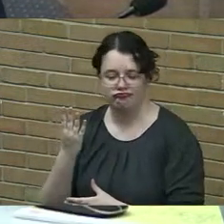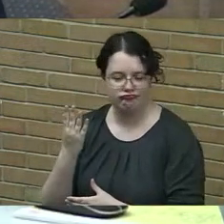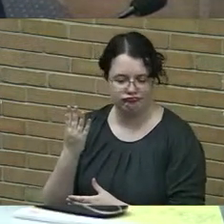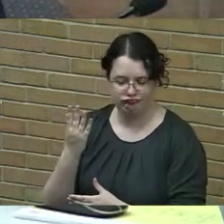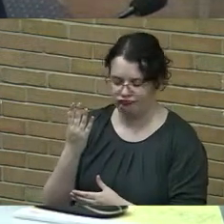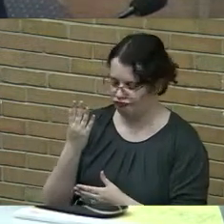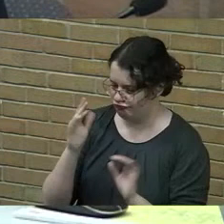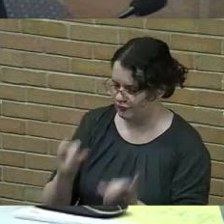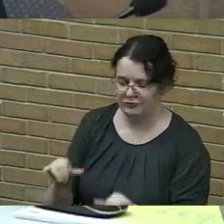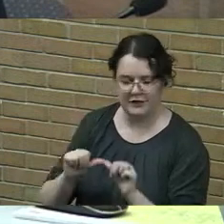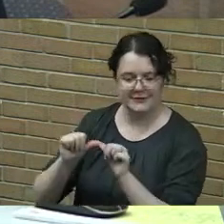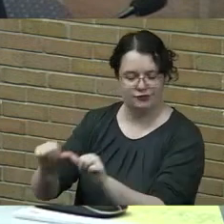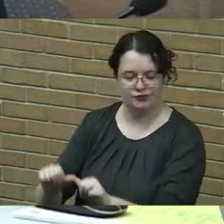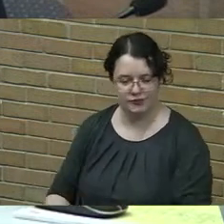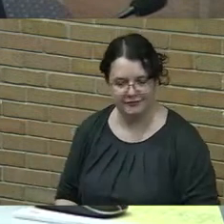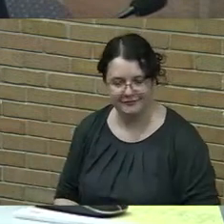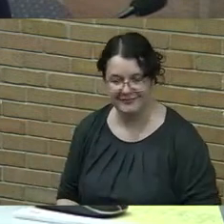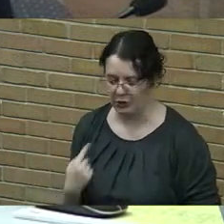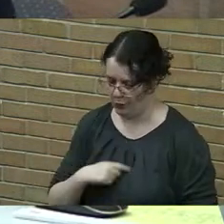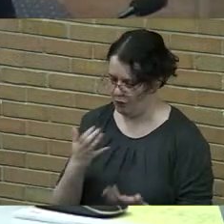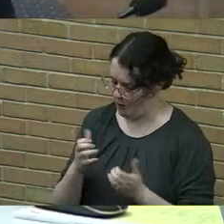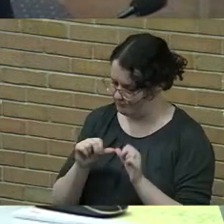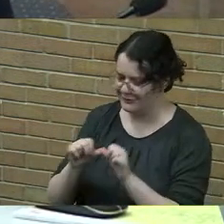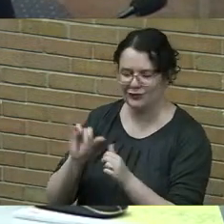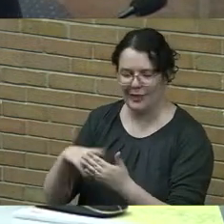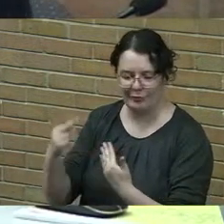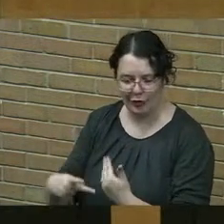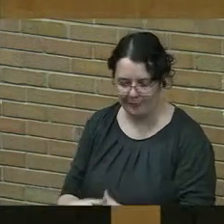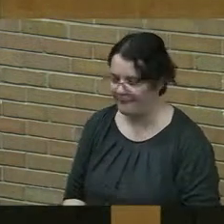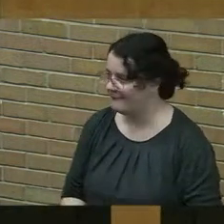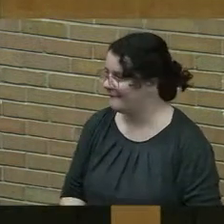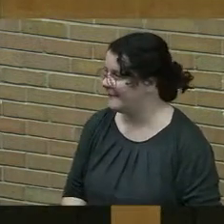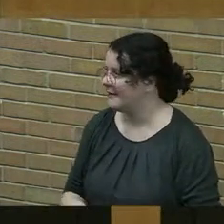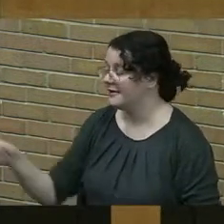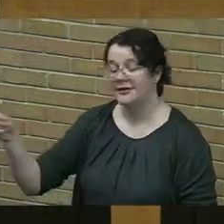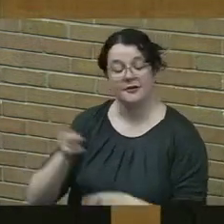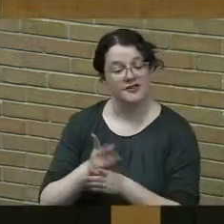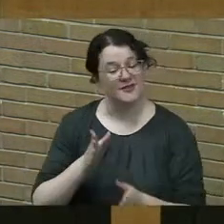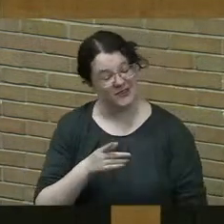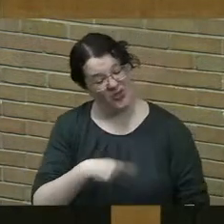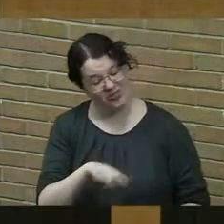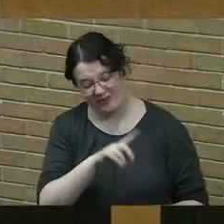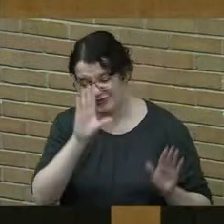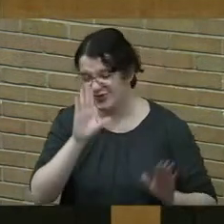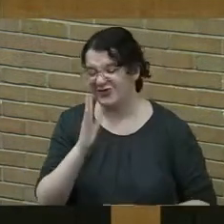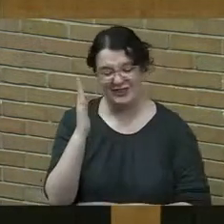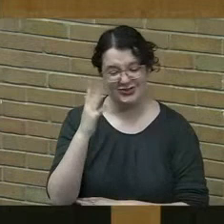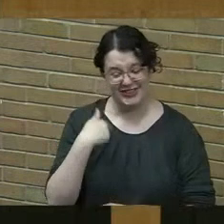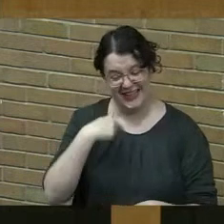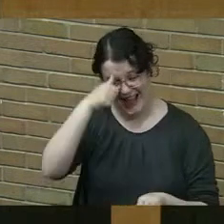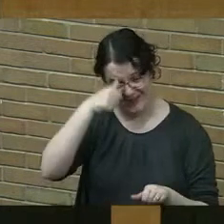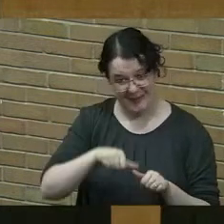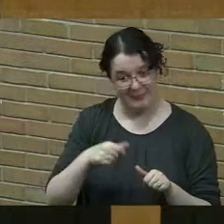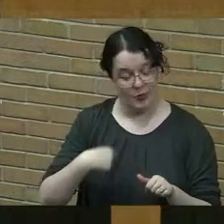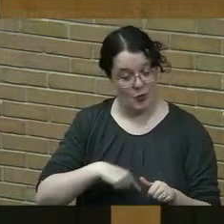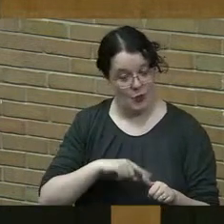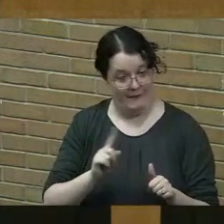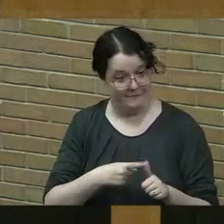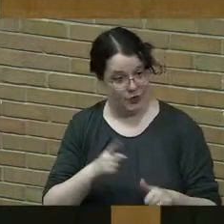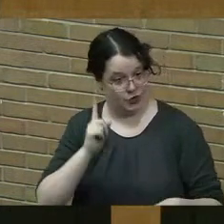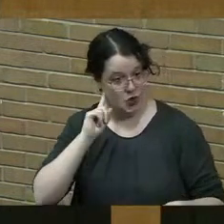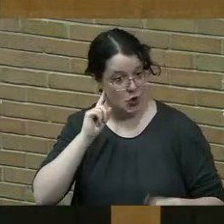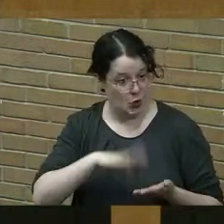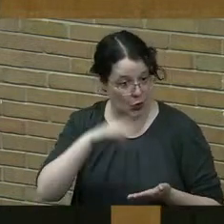so we'd like to continue the program. And those are great trees, and I remember when we first became aware of the emerald